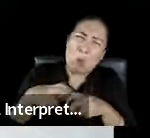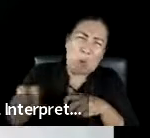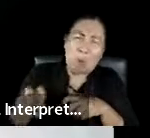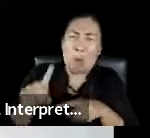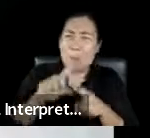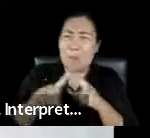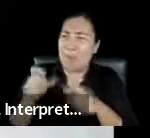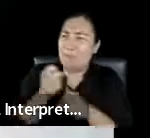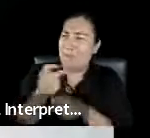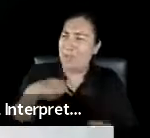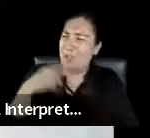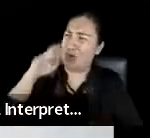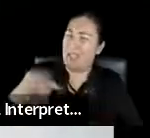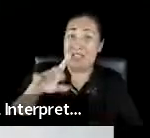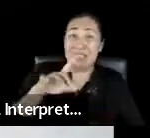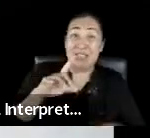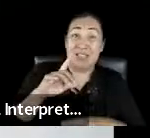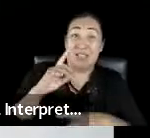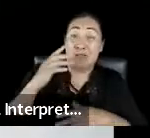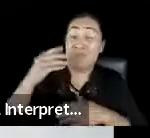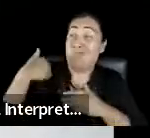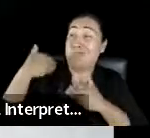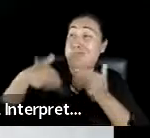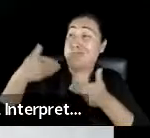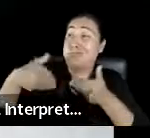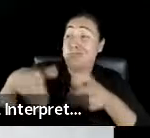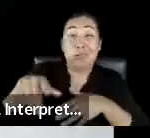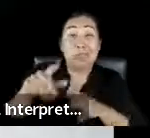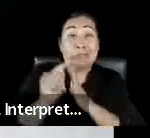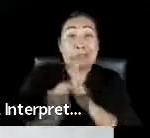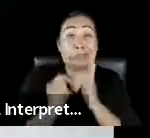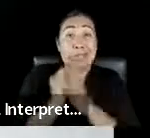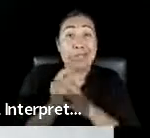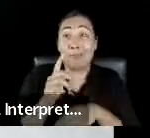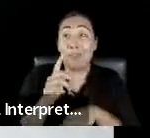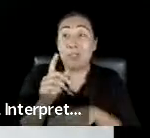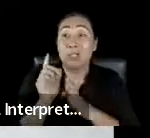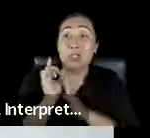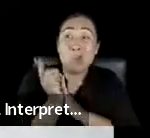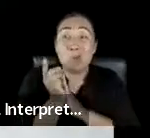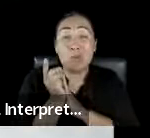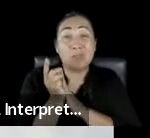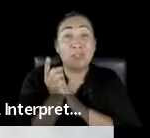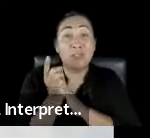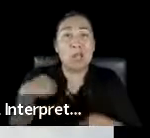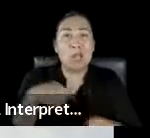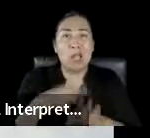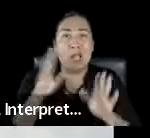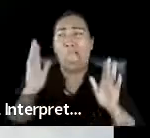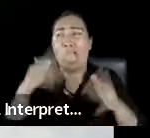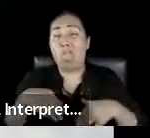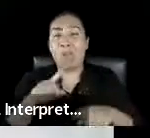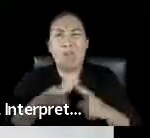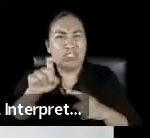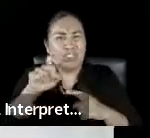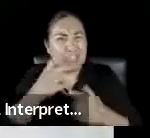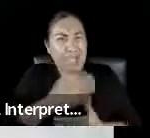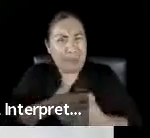something that we shouldn't take for granted and should start appreciating the moments now. especially with people my